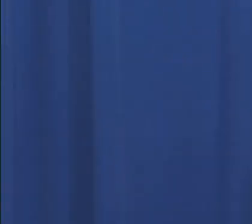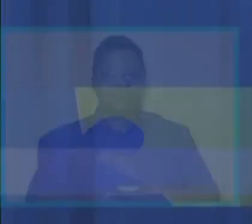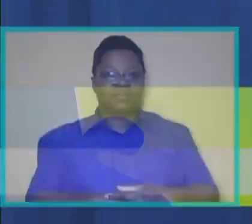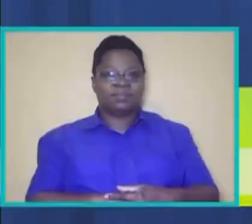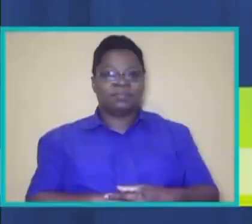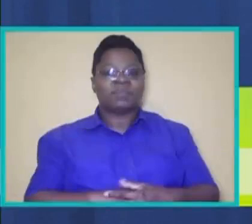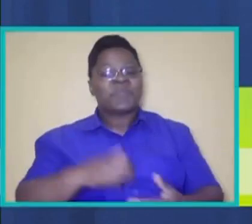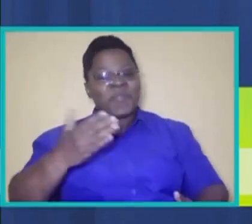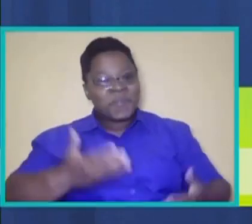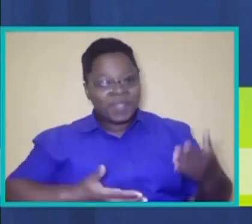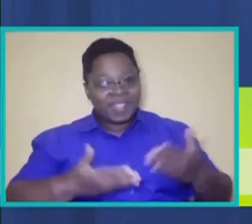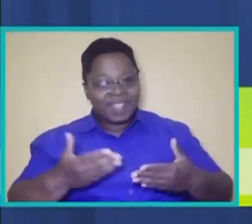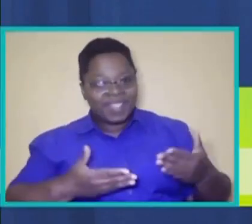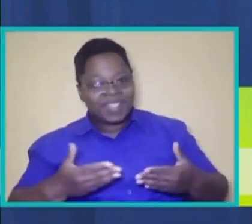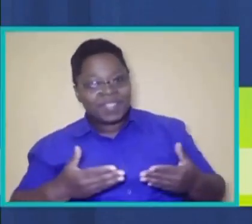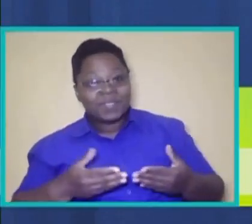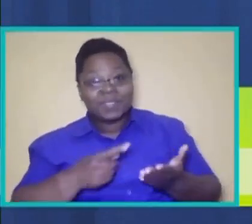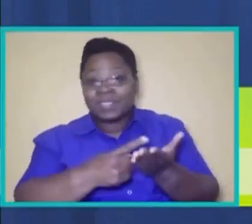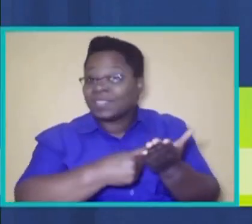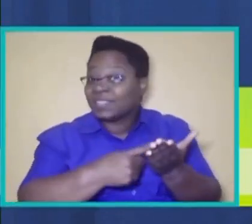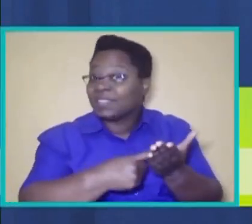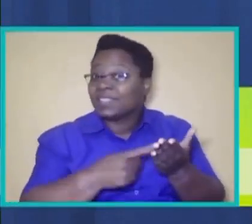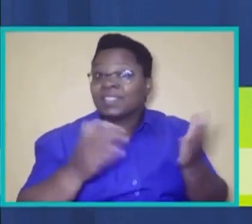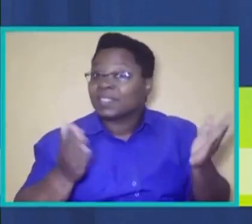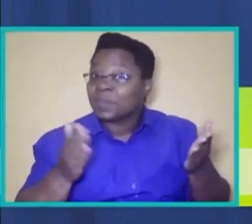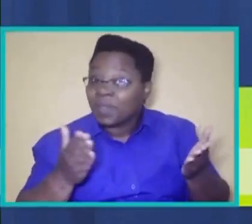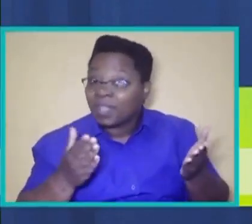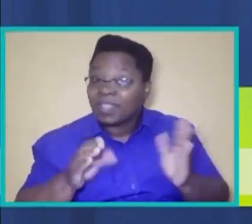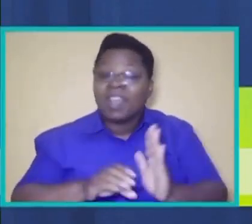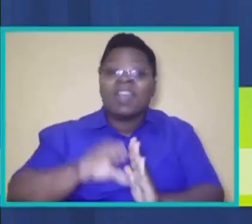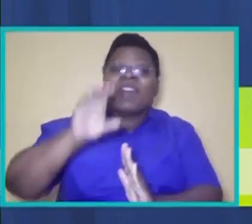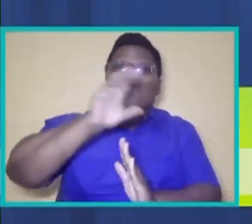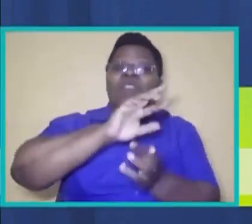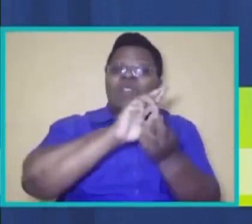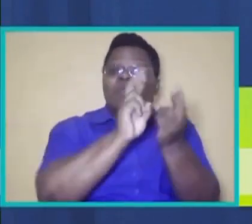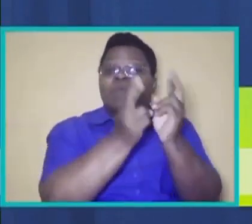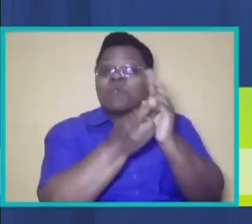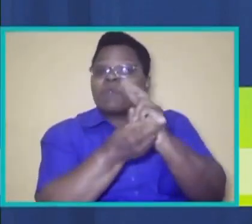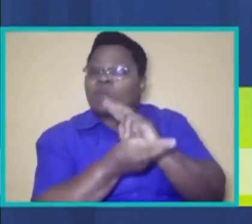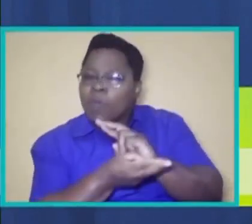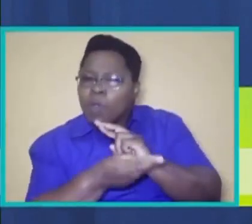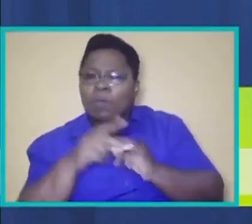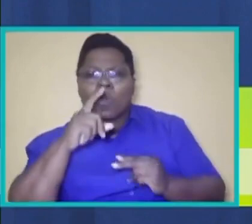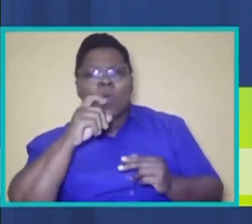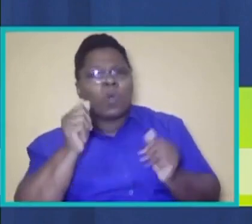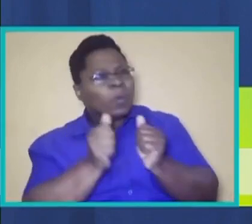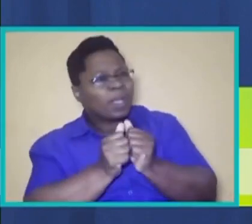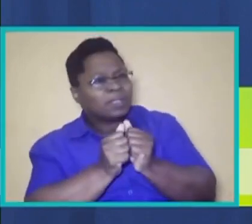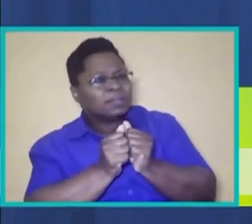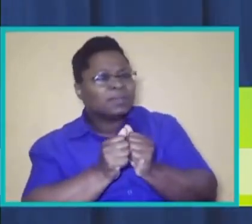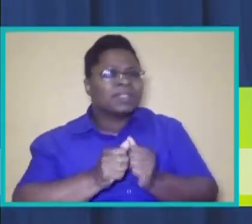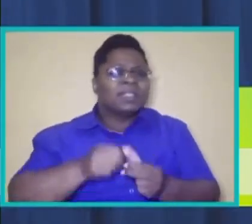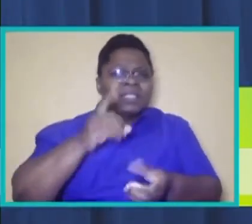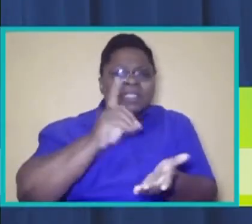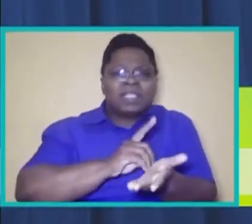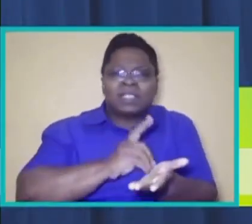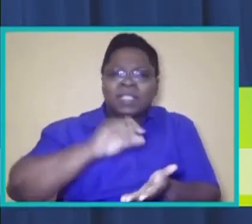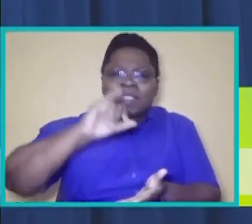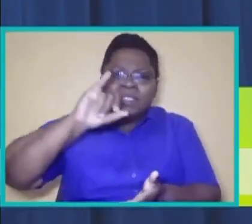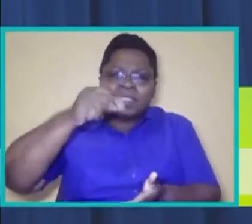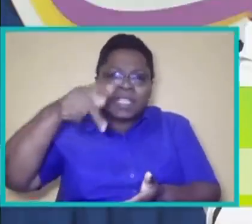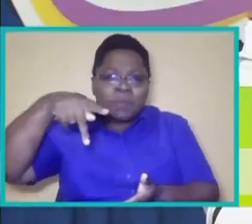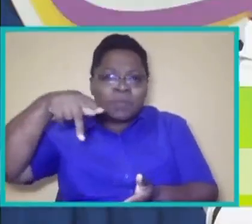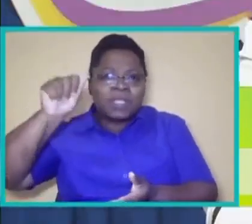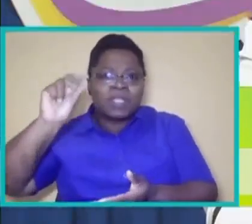Welcome back. We are discussing a curriculum reform with Mr. Harilal Sitaran and Dr. Gillian Paul, and we